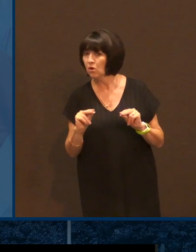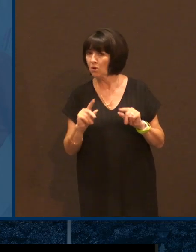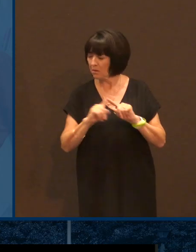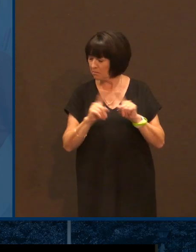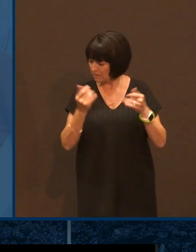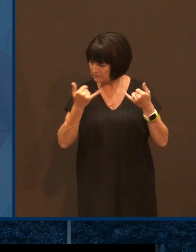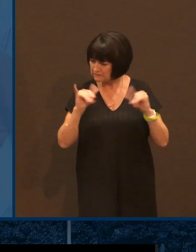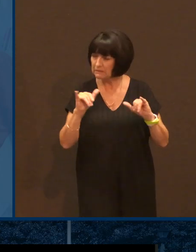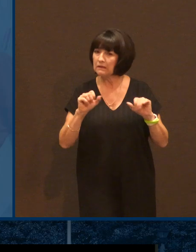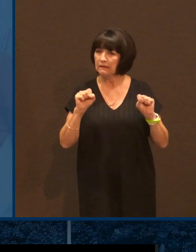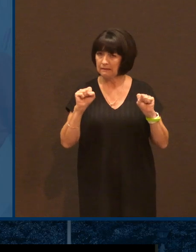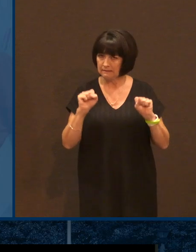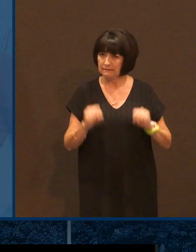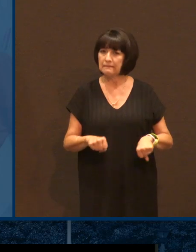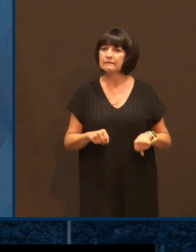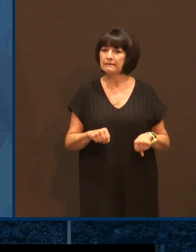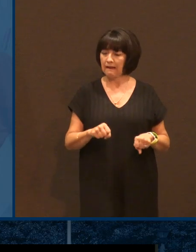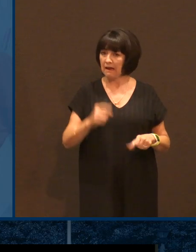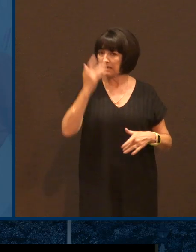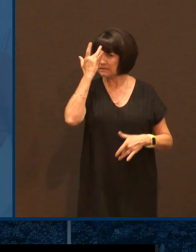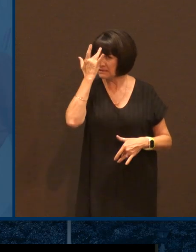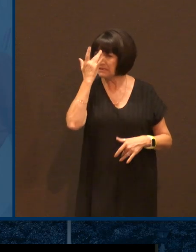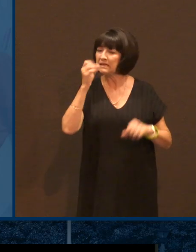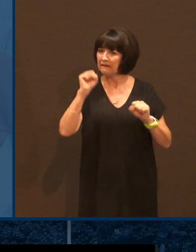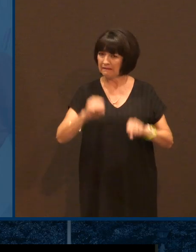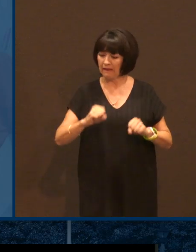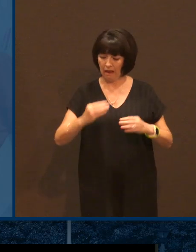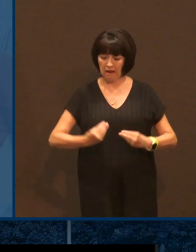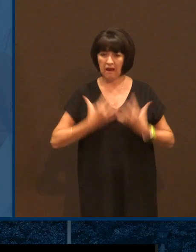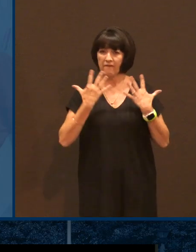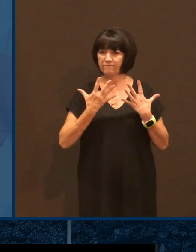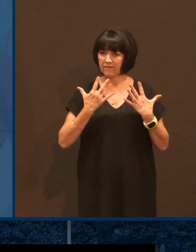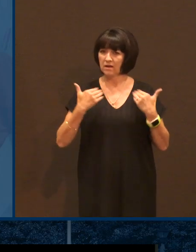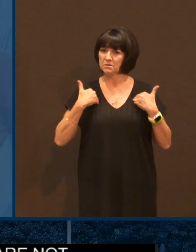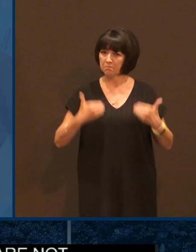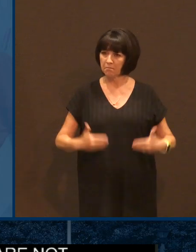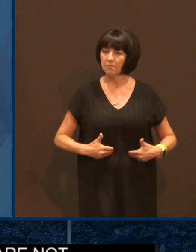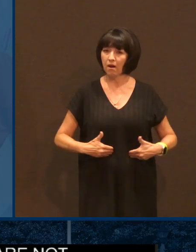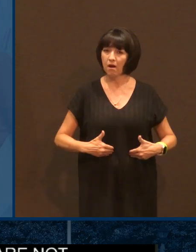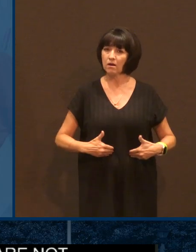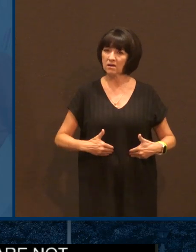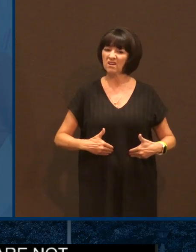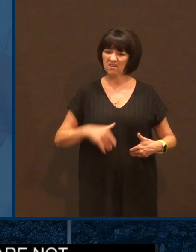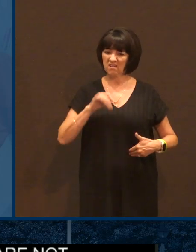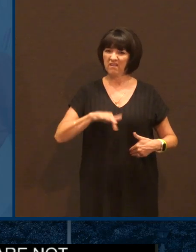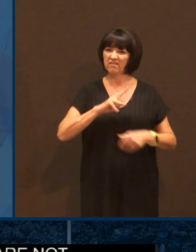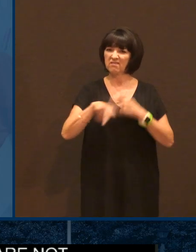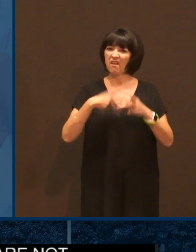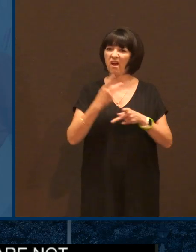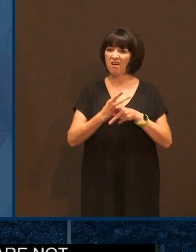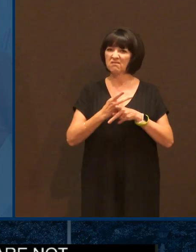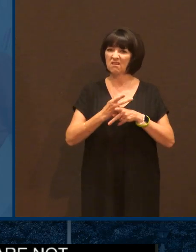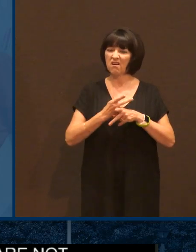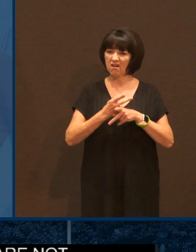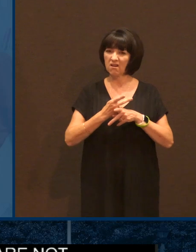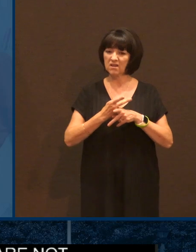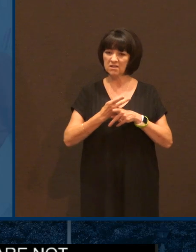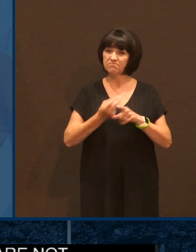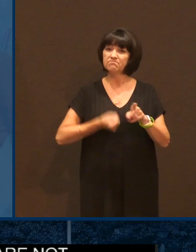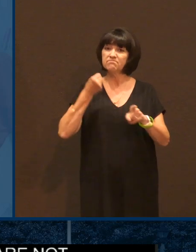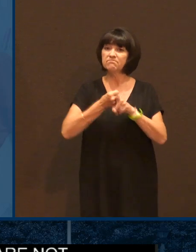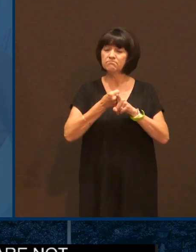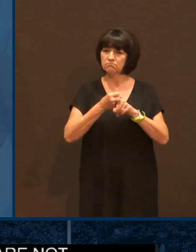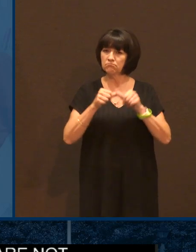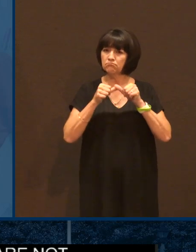debilitating longer-term effects of that illness, and so we want to protect everybody. But increasingly we're concerned